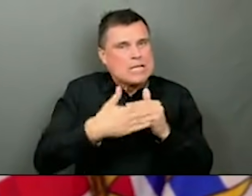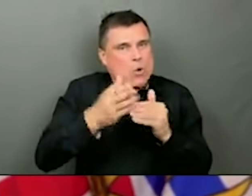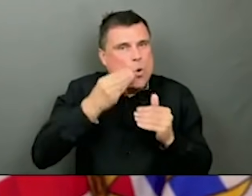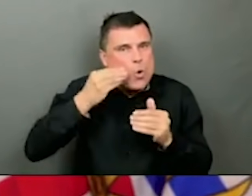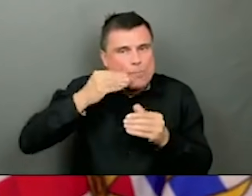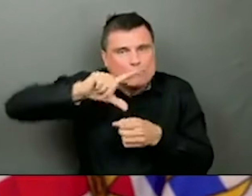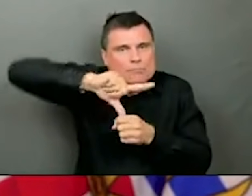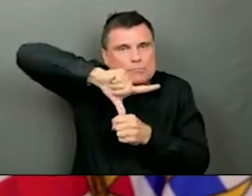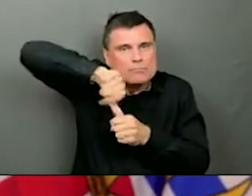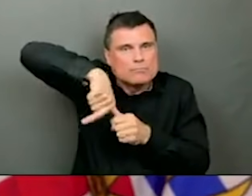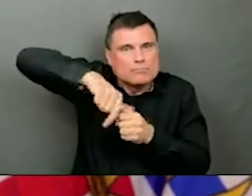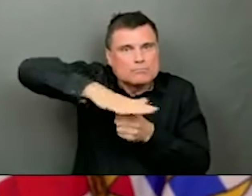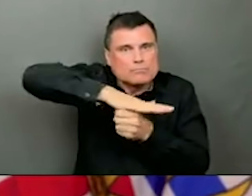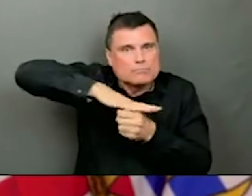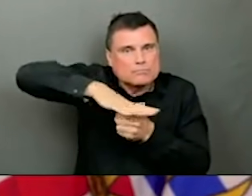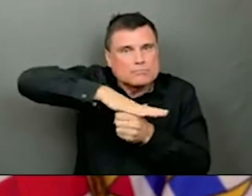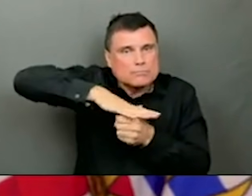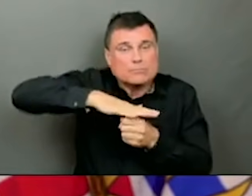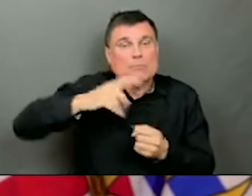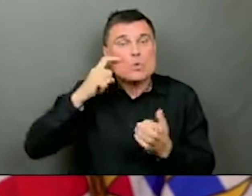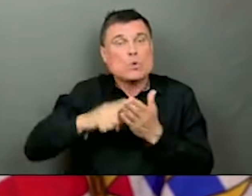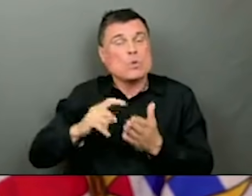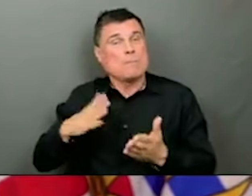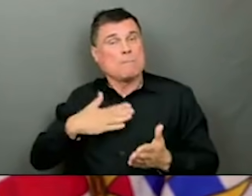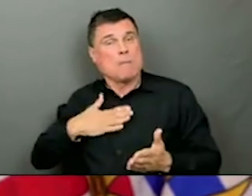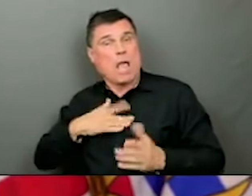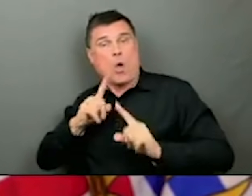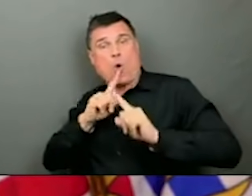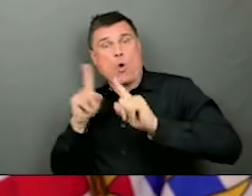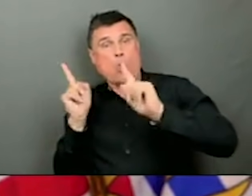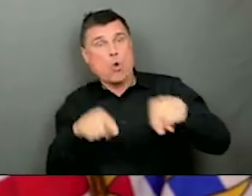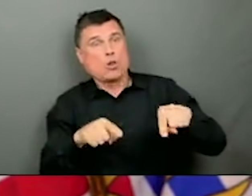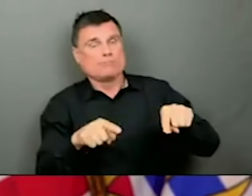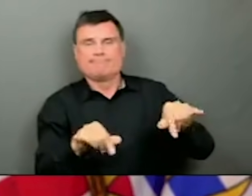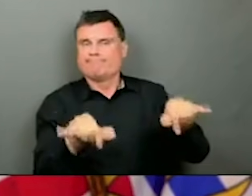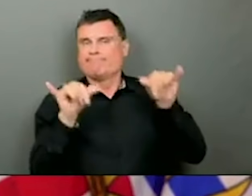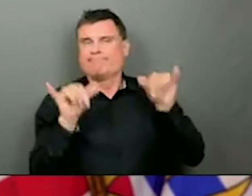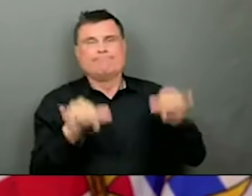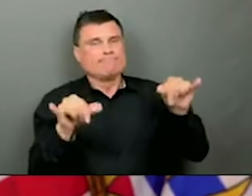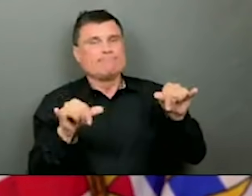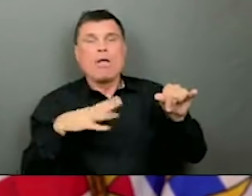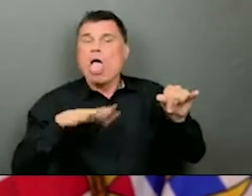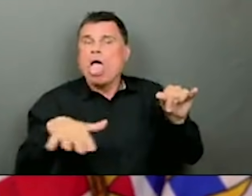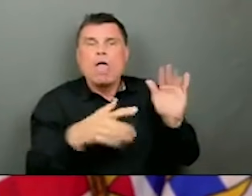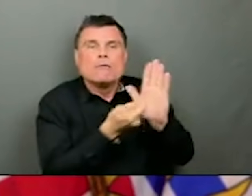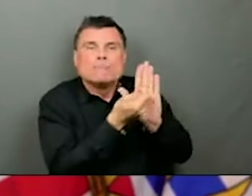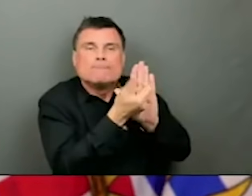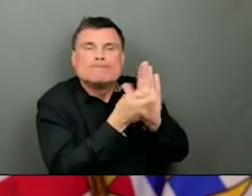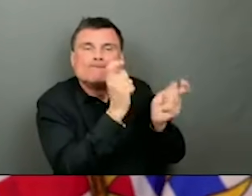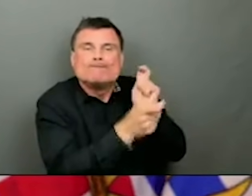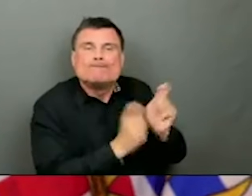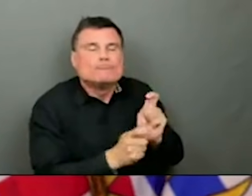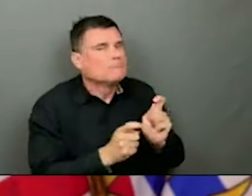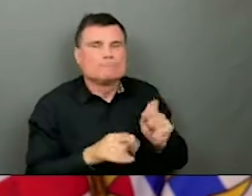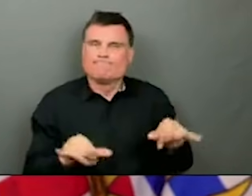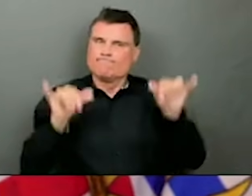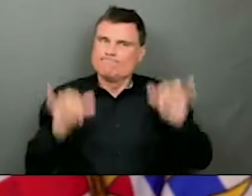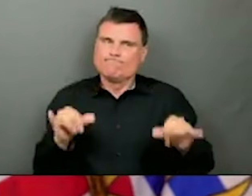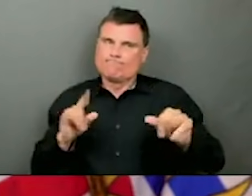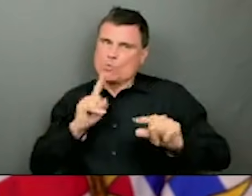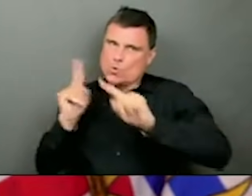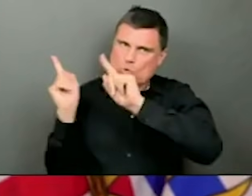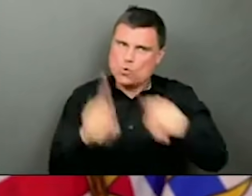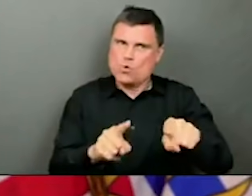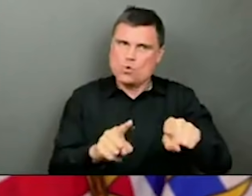small, and remembering to use all of our protective measures, even as more and more of us are immunized and